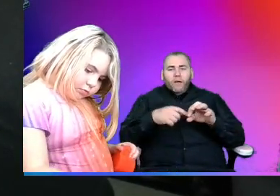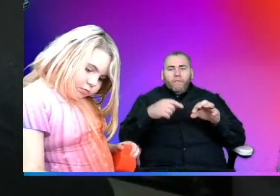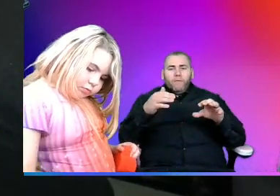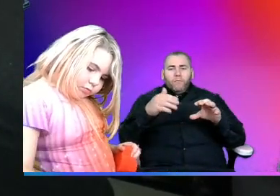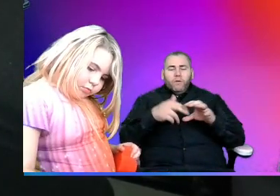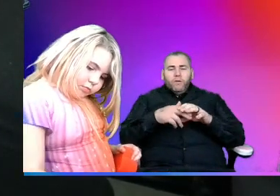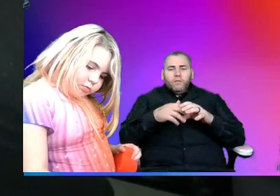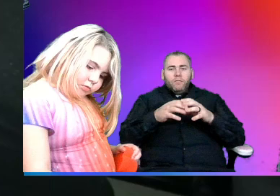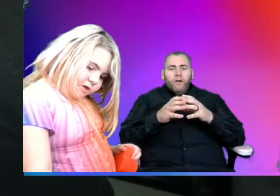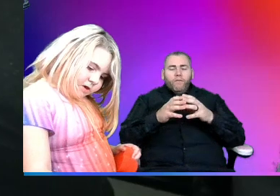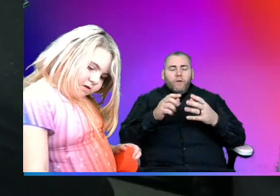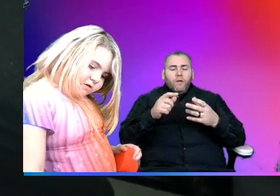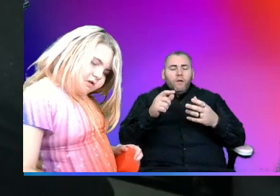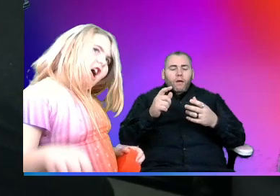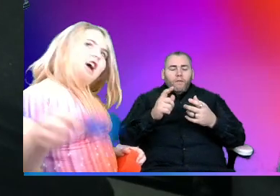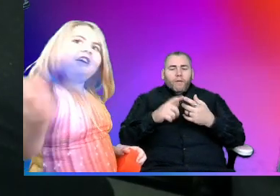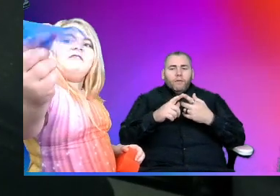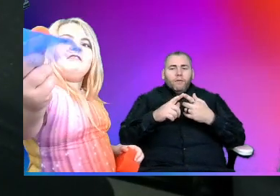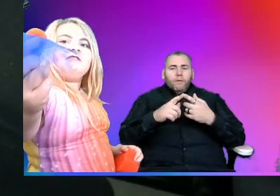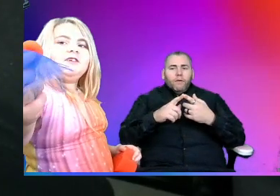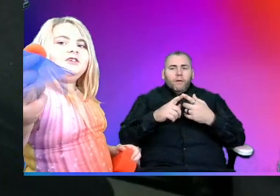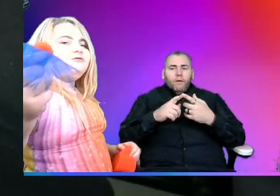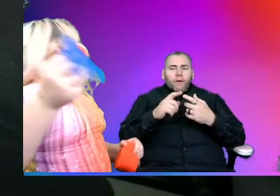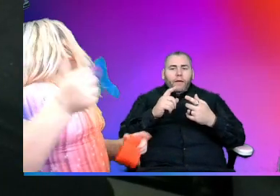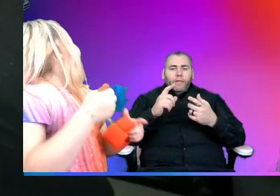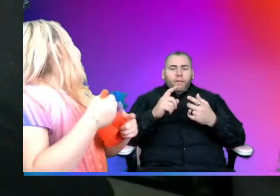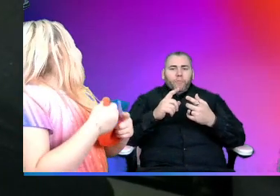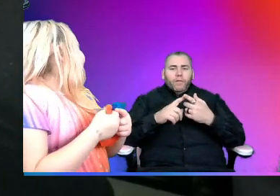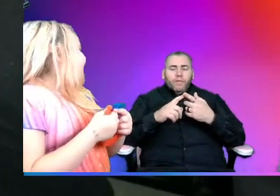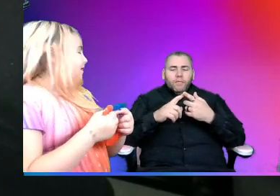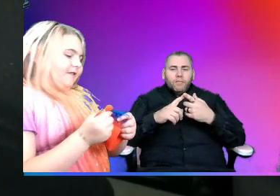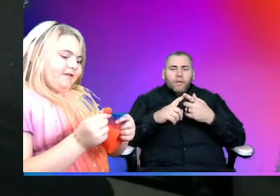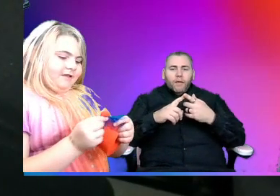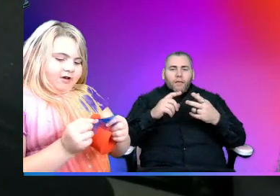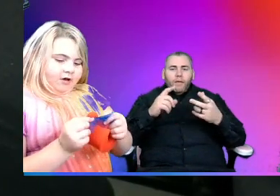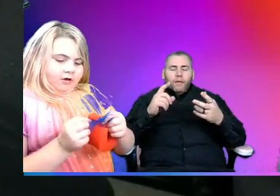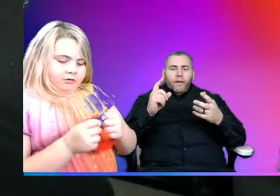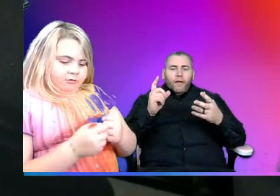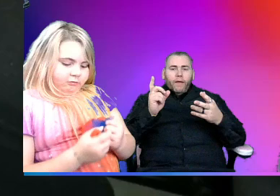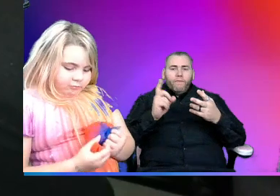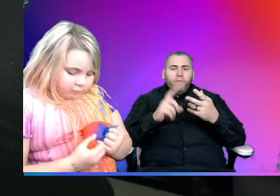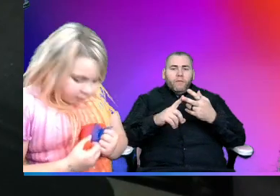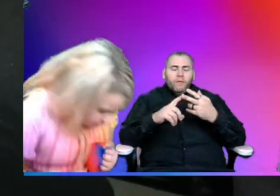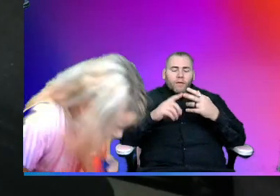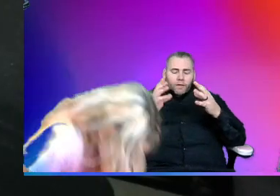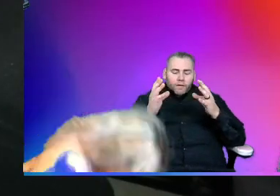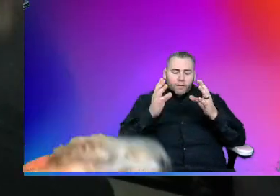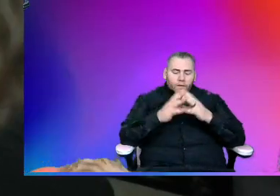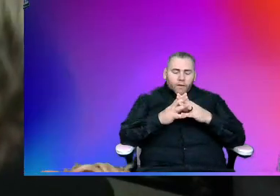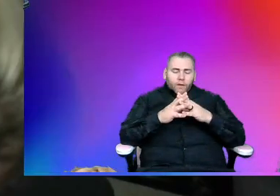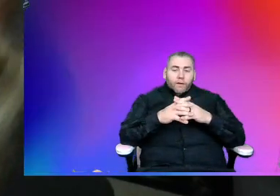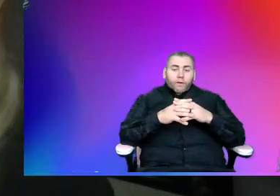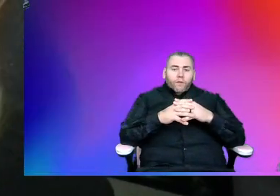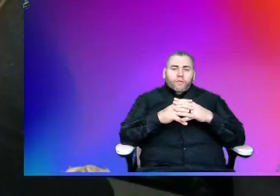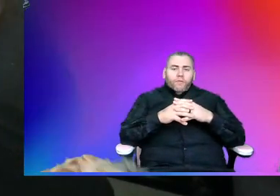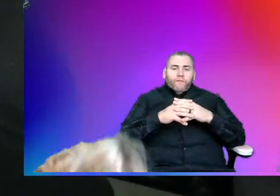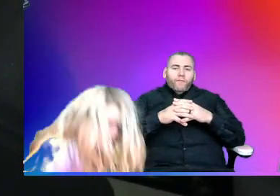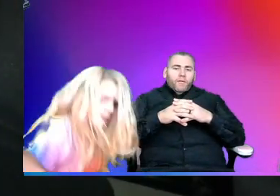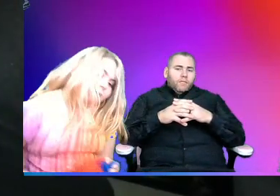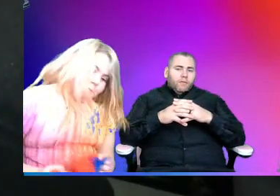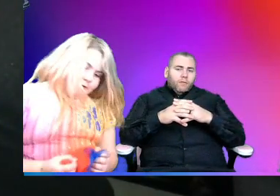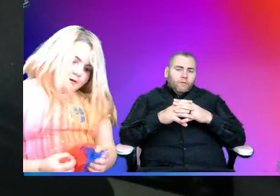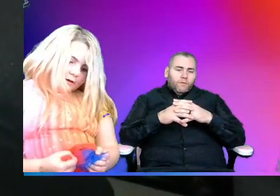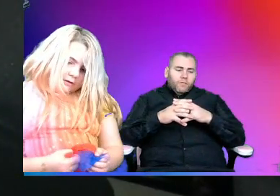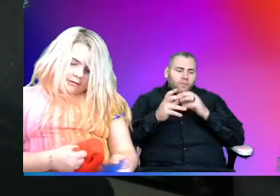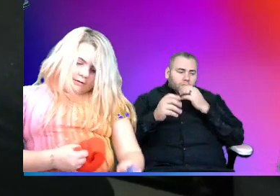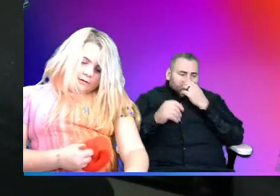but I don't have the one you can stuff. I have a sponge ball. I got the bunnies, and then I have the